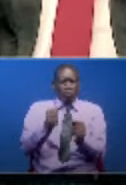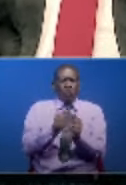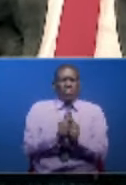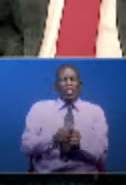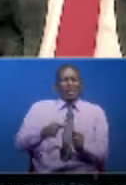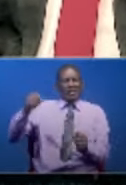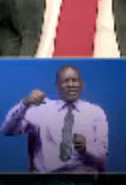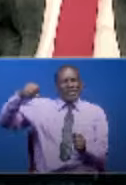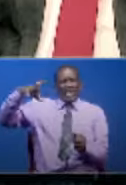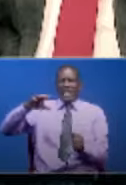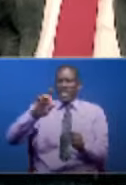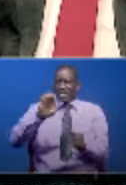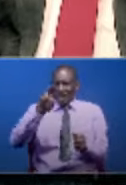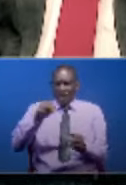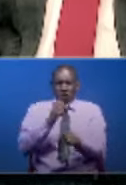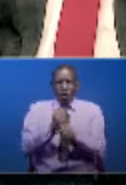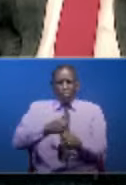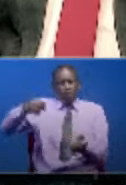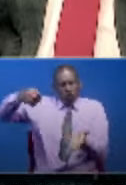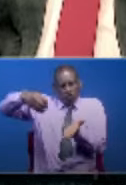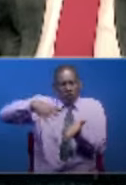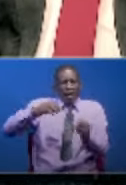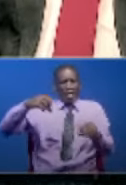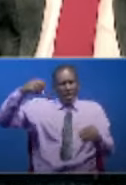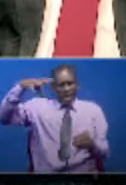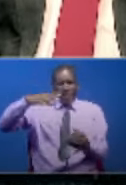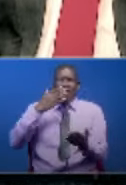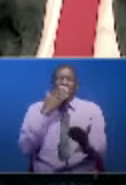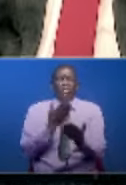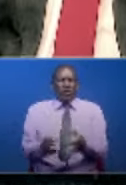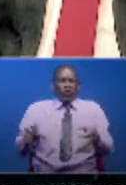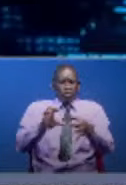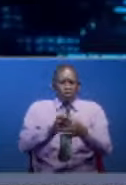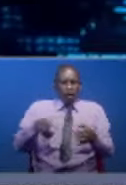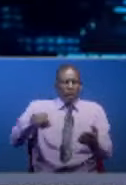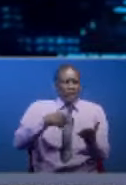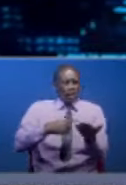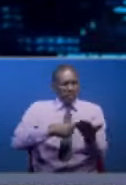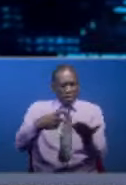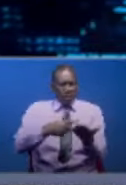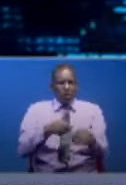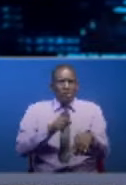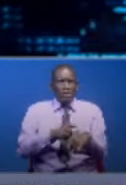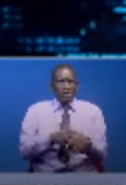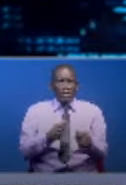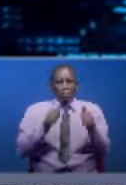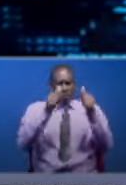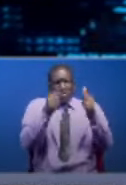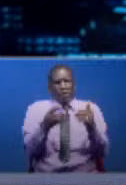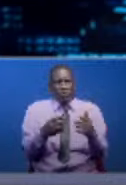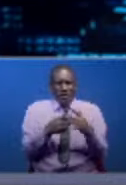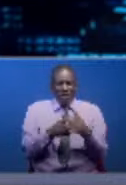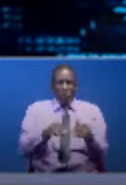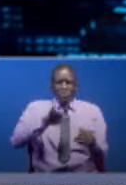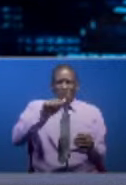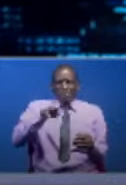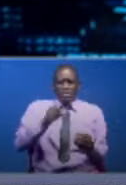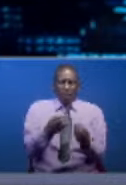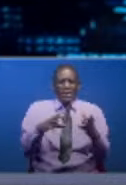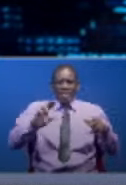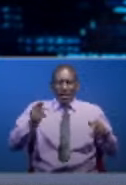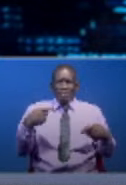you. Ladies and gentlemen, thank you so much for creating time to be with us on this conversation. When we put our poster out, let me start with you, James. A lot of Kenyans came